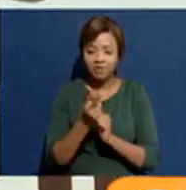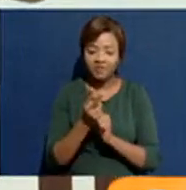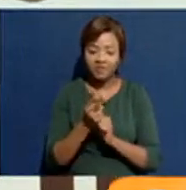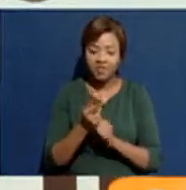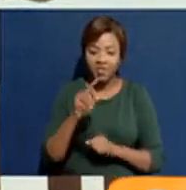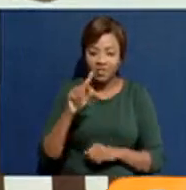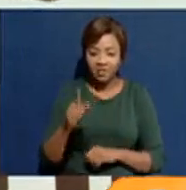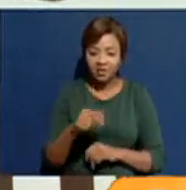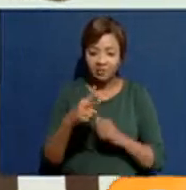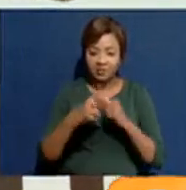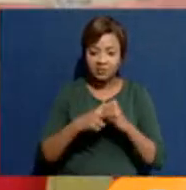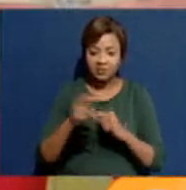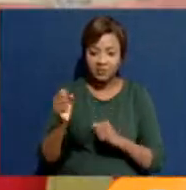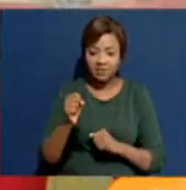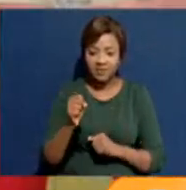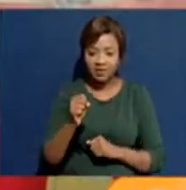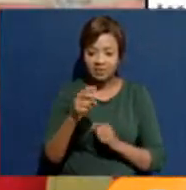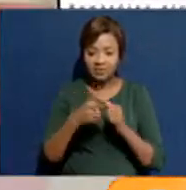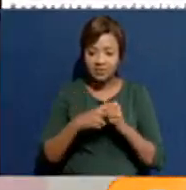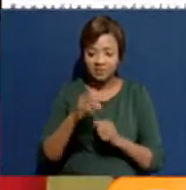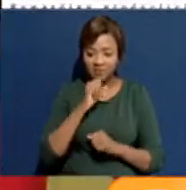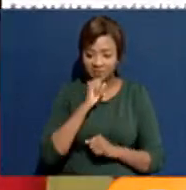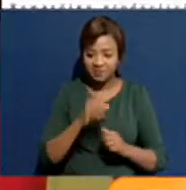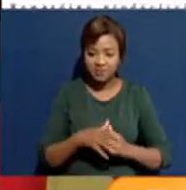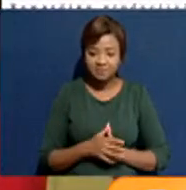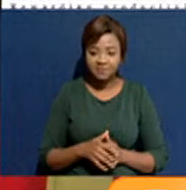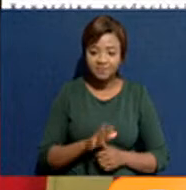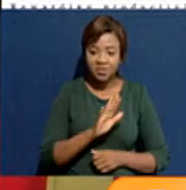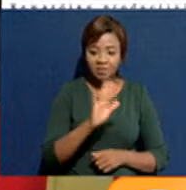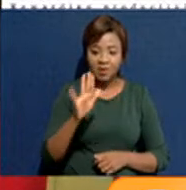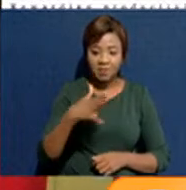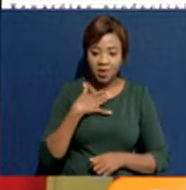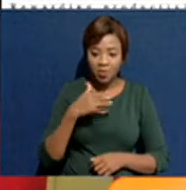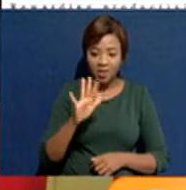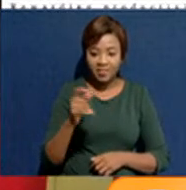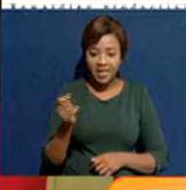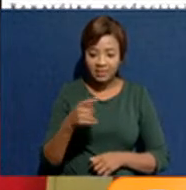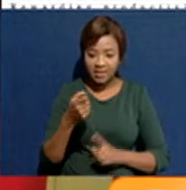12,750, total 144. They want their salaries raised from